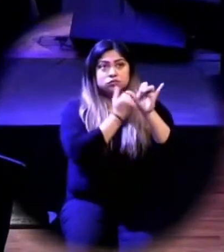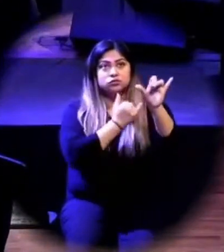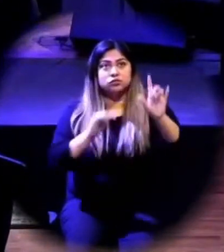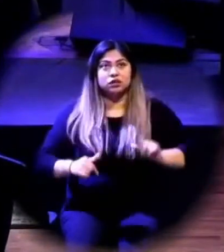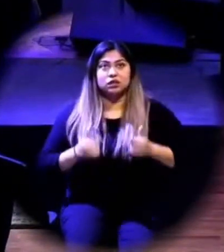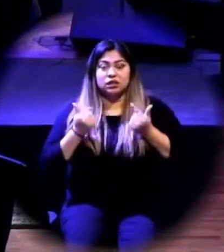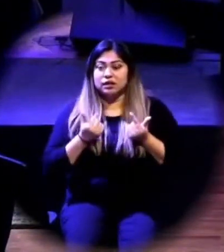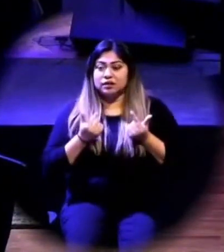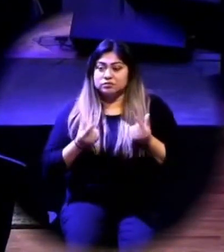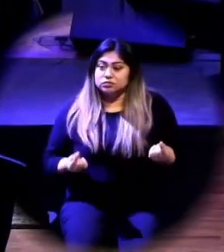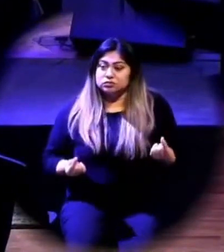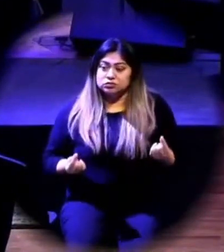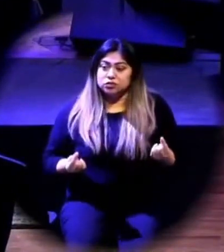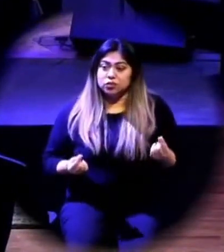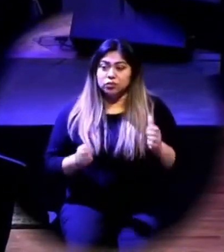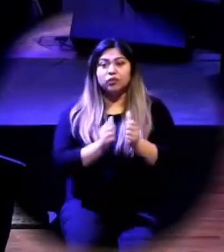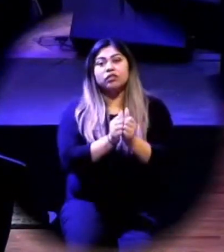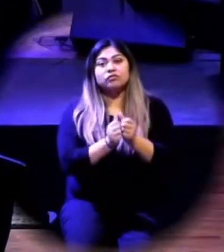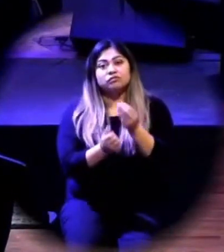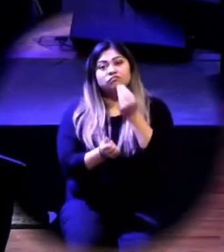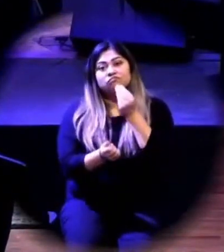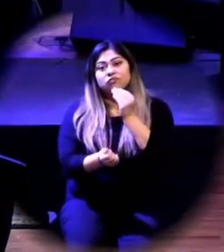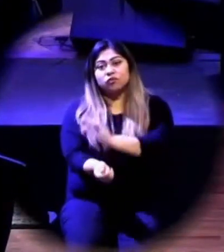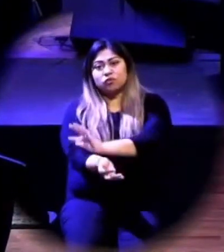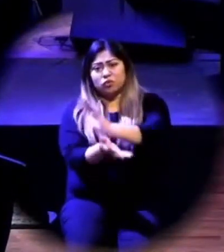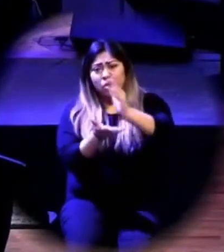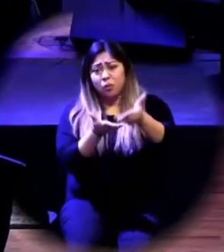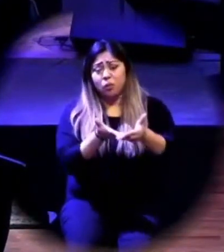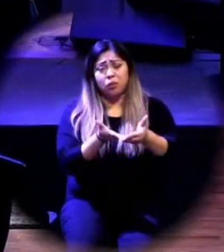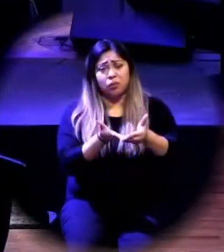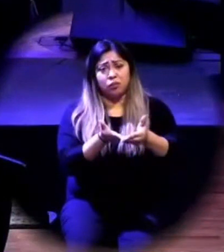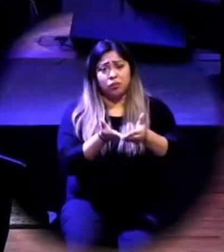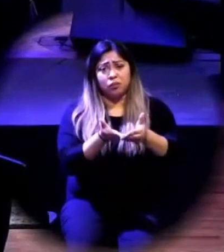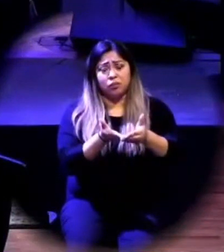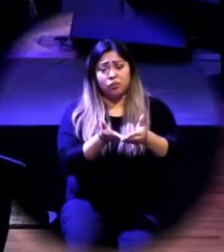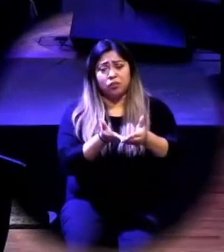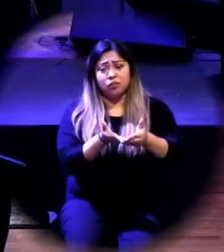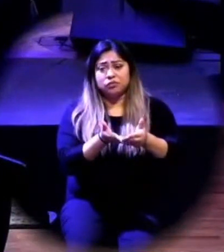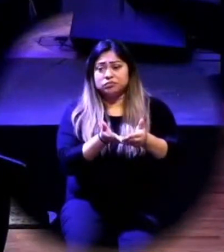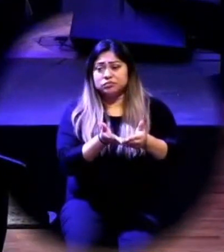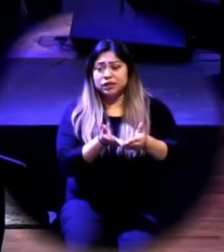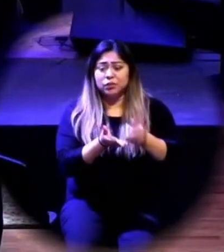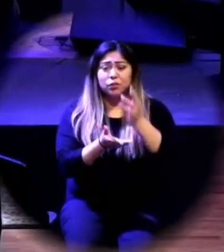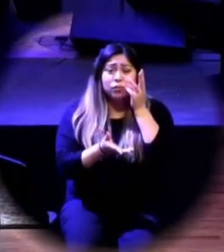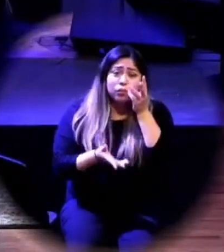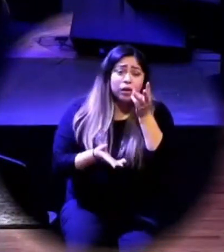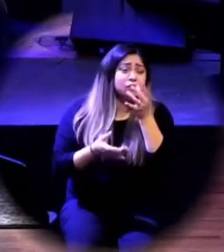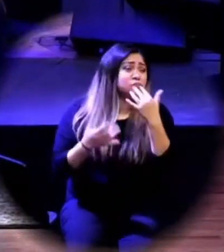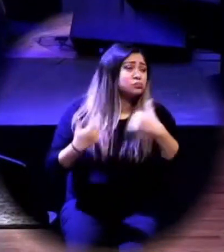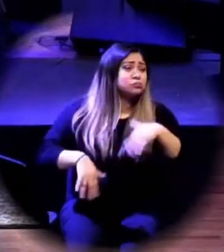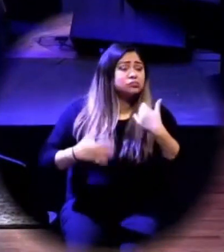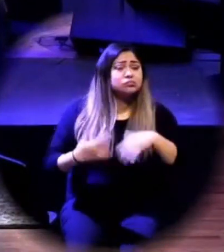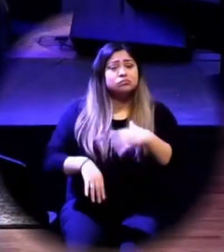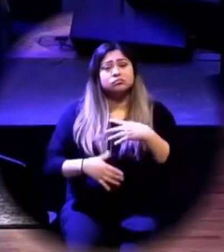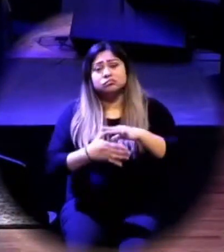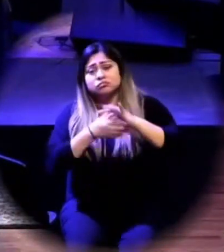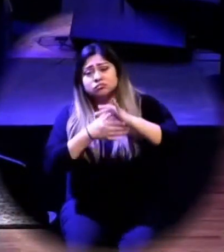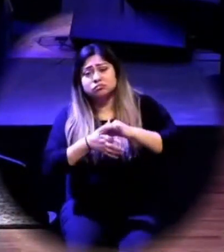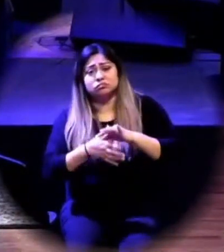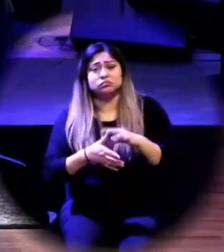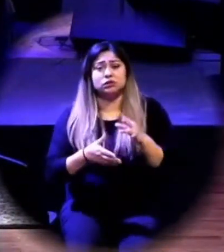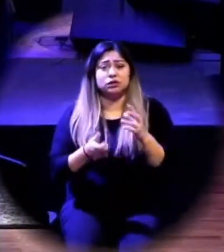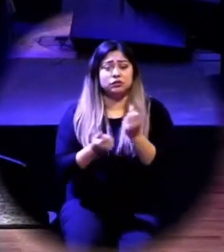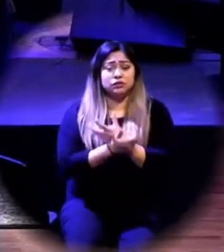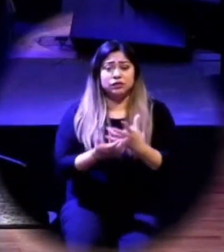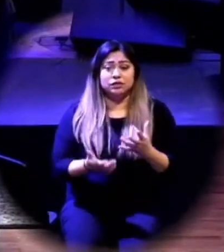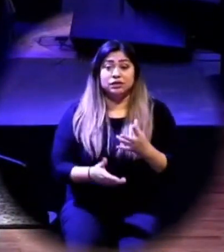prepare a feast of rich foods for all peoples, a banquet of aged wine, the best of meats. So friends,